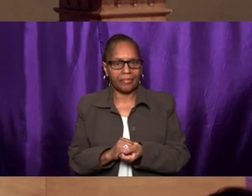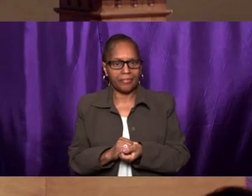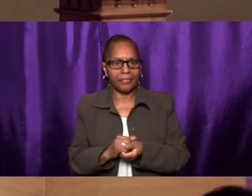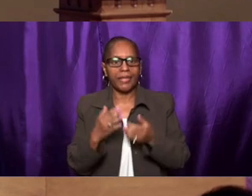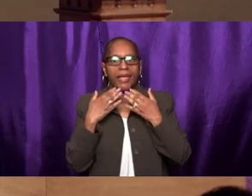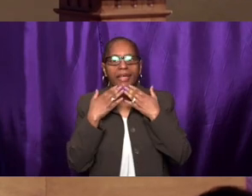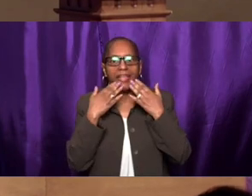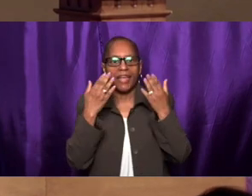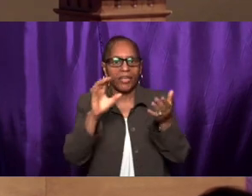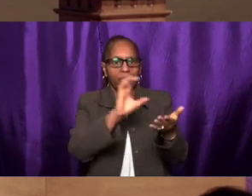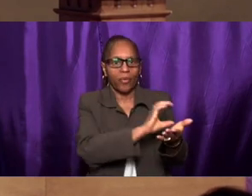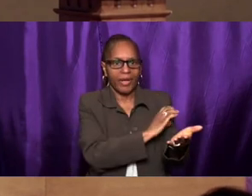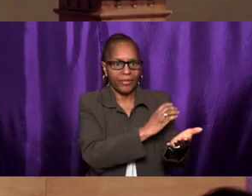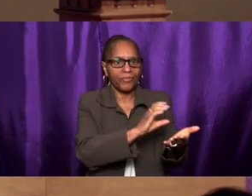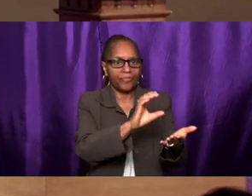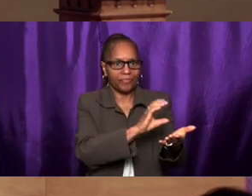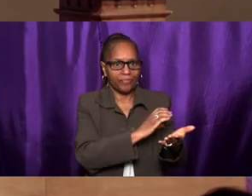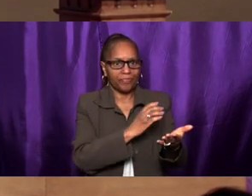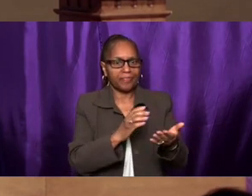Thank y'all, choir.